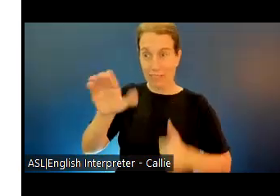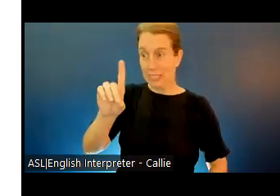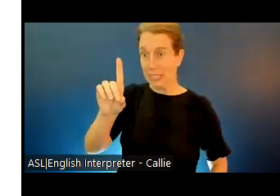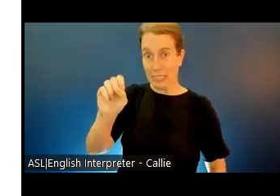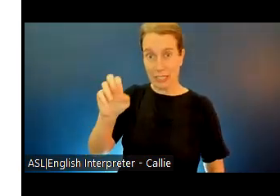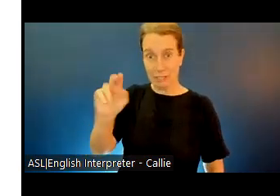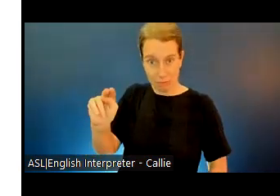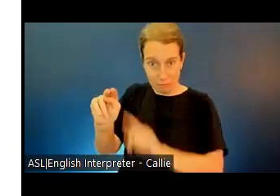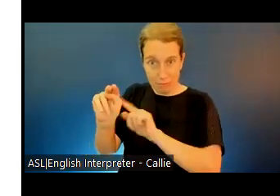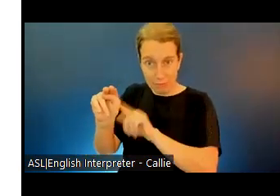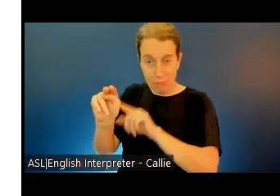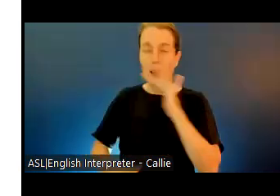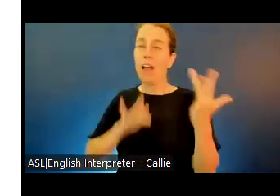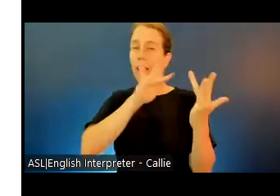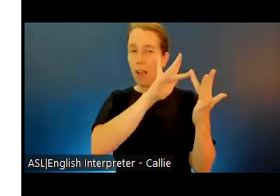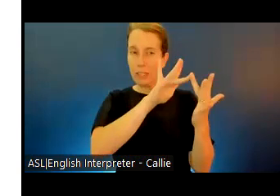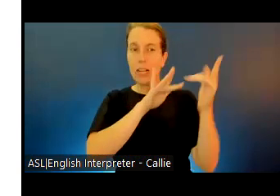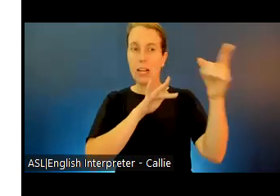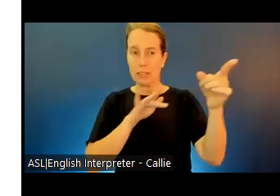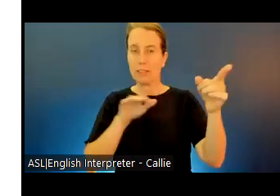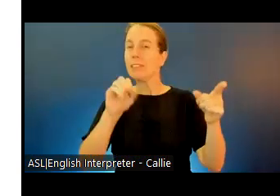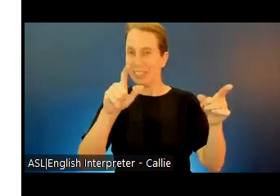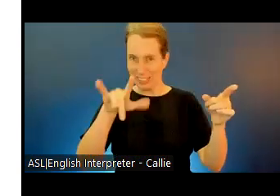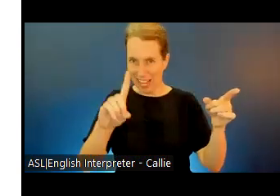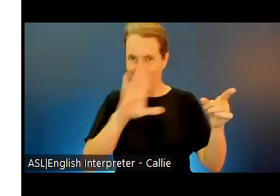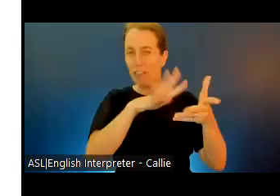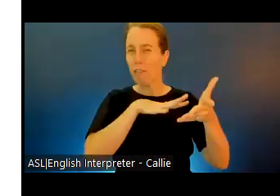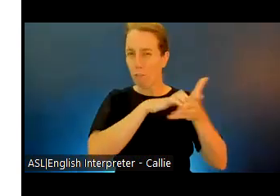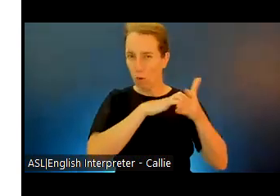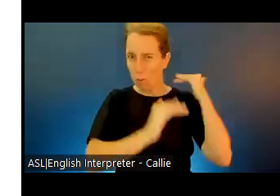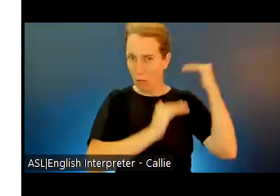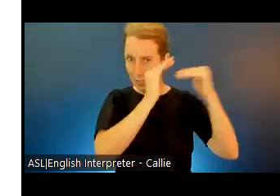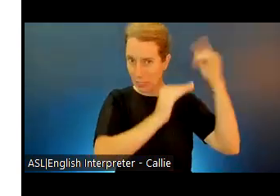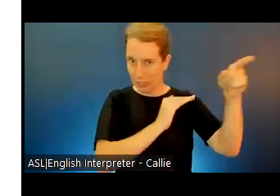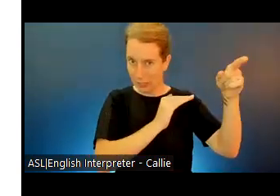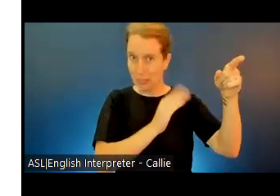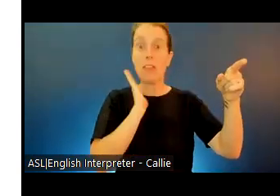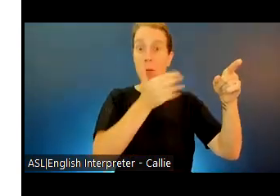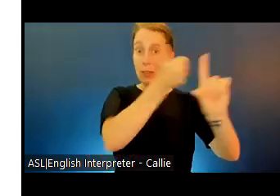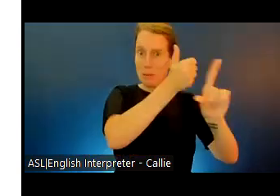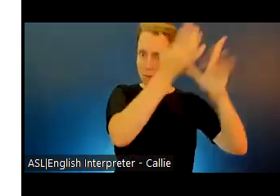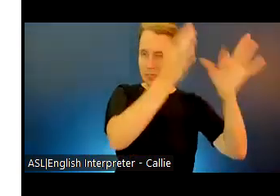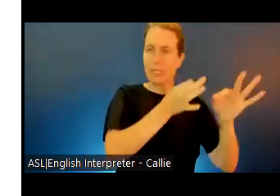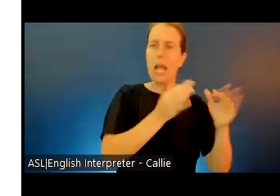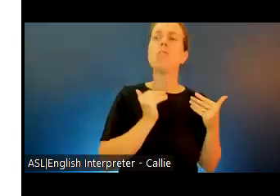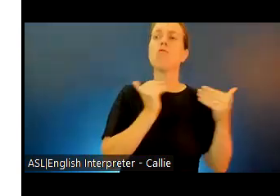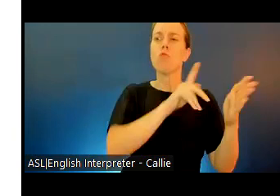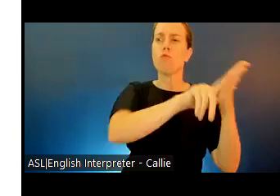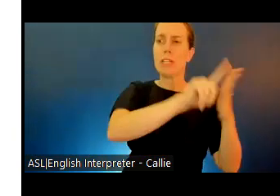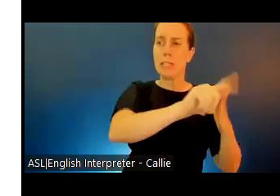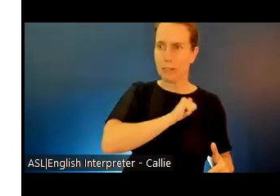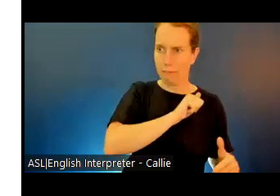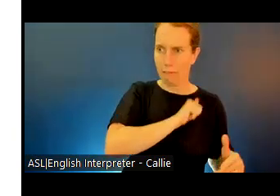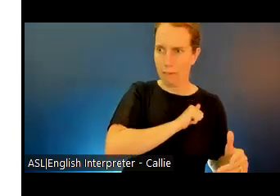either investigate it themselves or refer the case to the South Carolina Long-Term Care Ombudsman. You can also call the Department